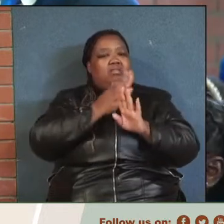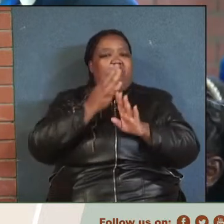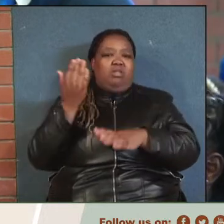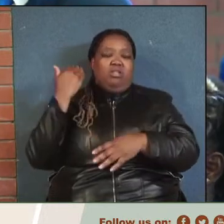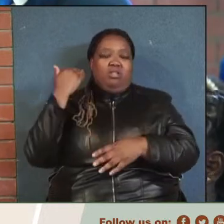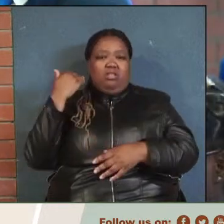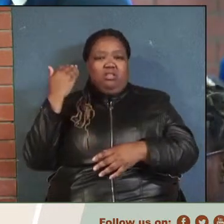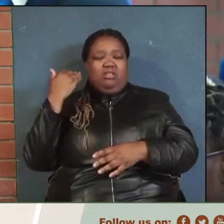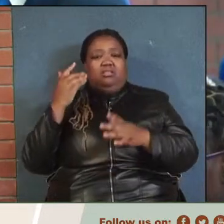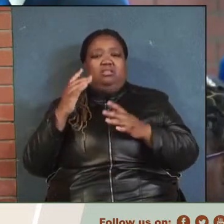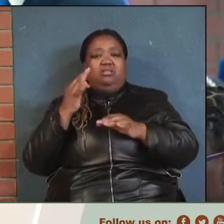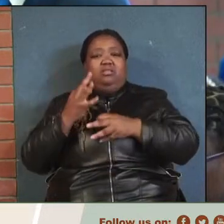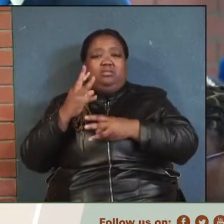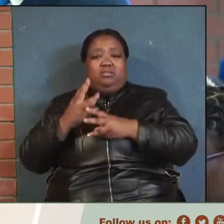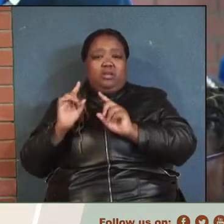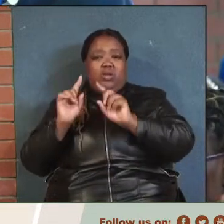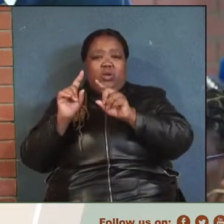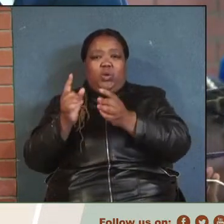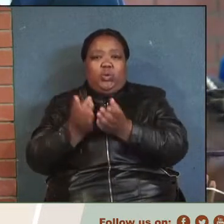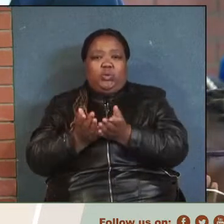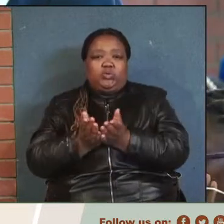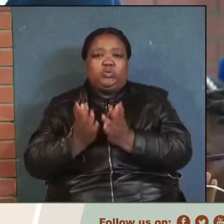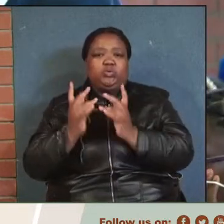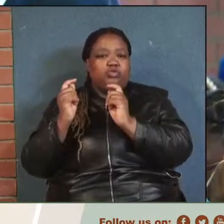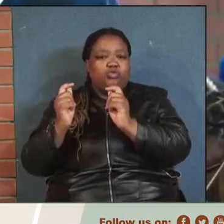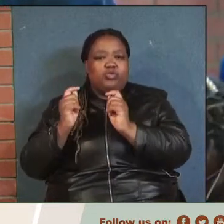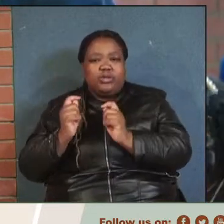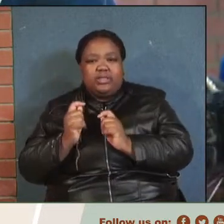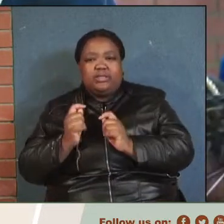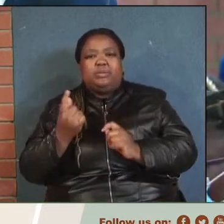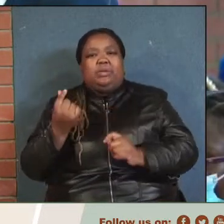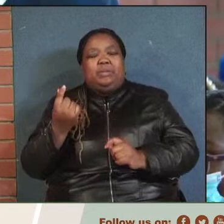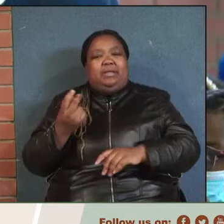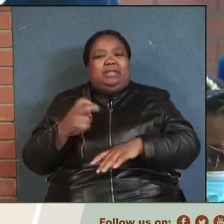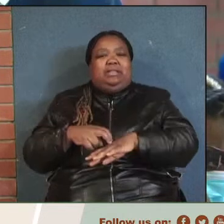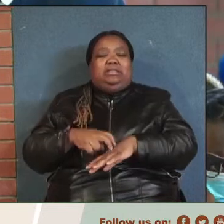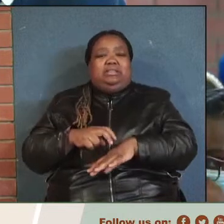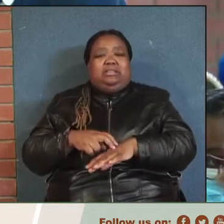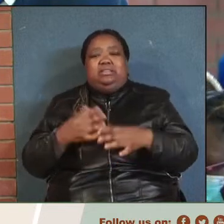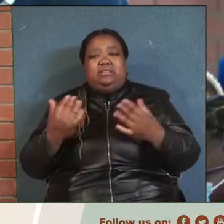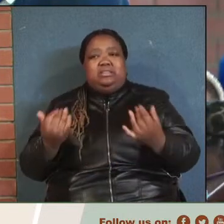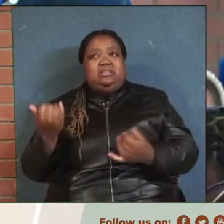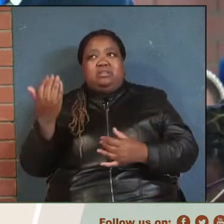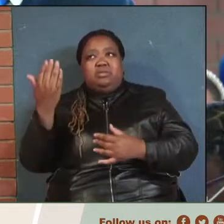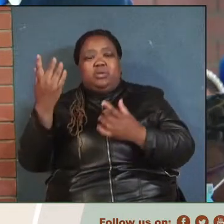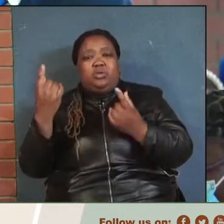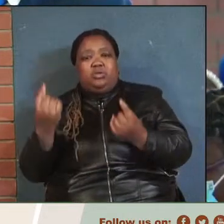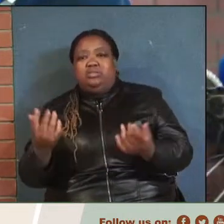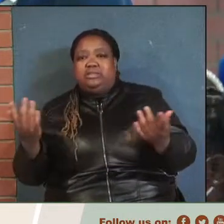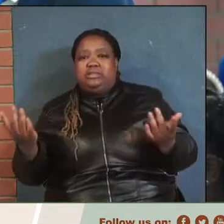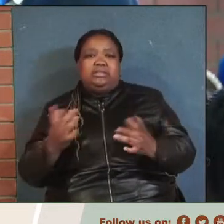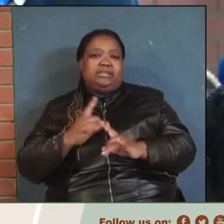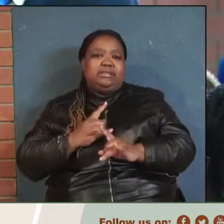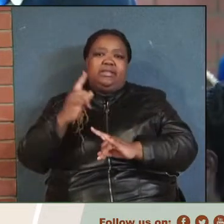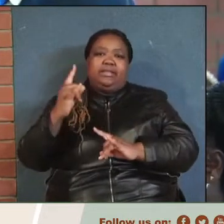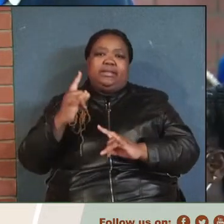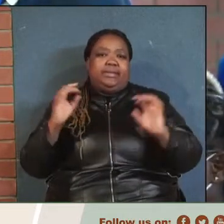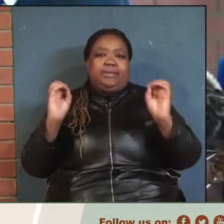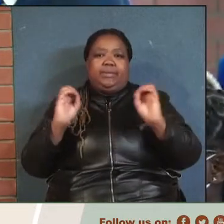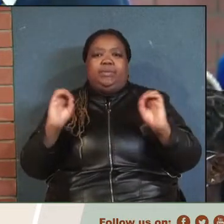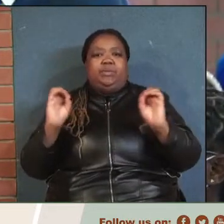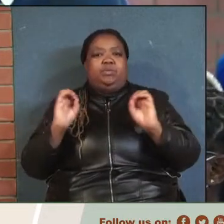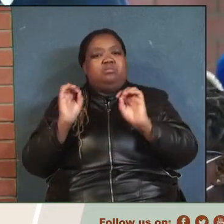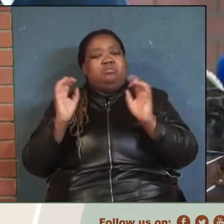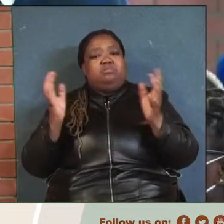get to schools for application purposes, only to find out that the application that they were engaged in was unsuccessful, thus resulting into